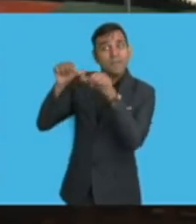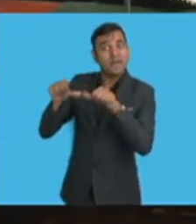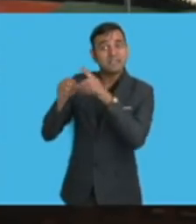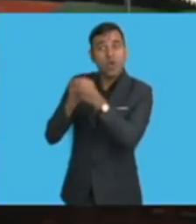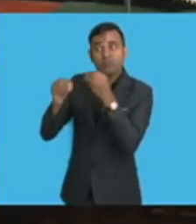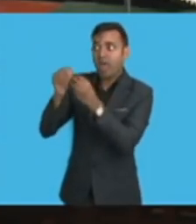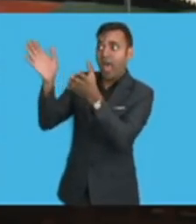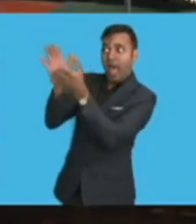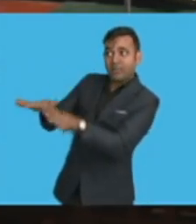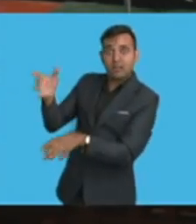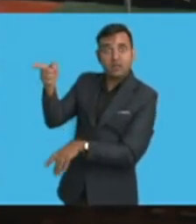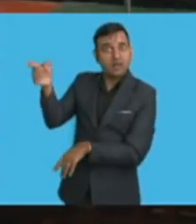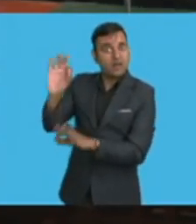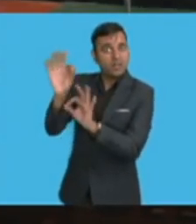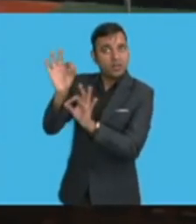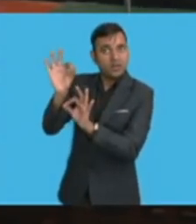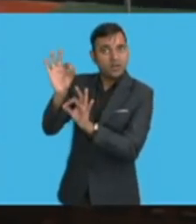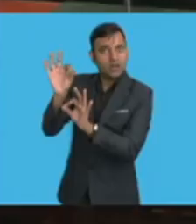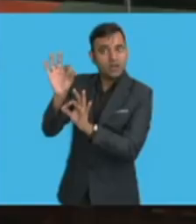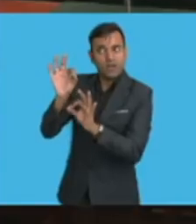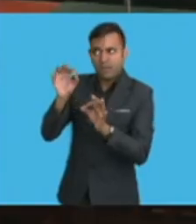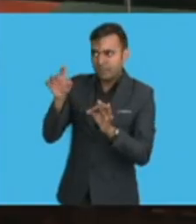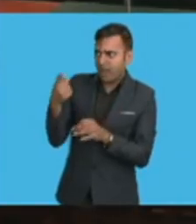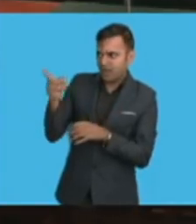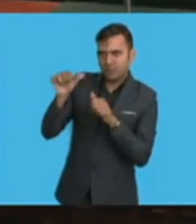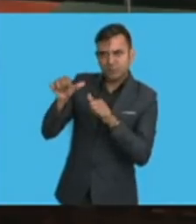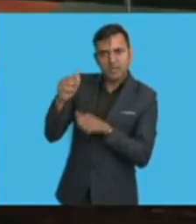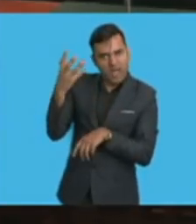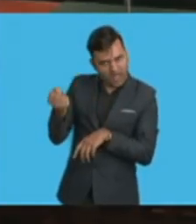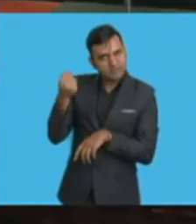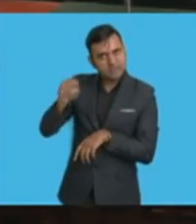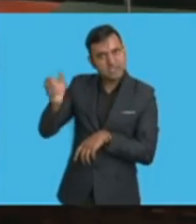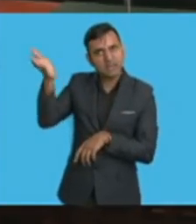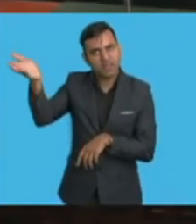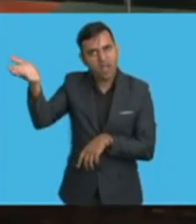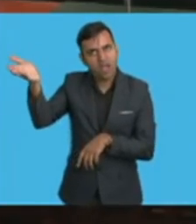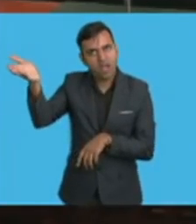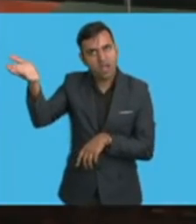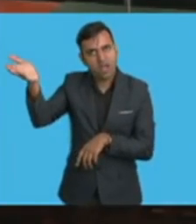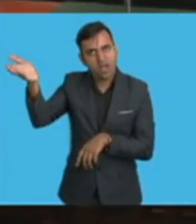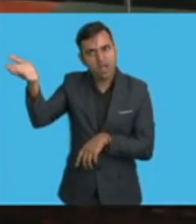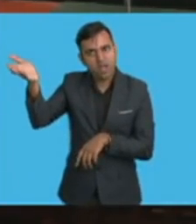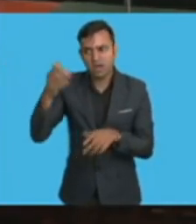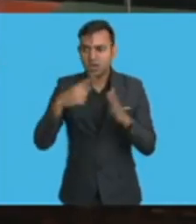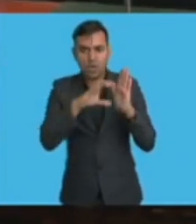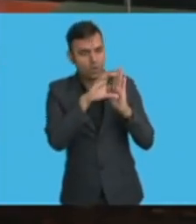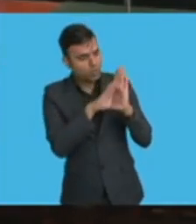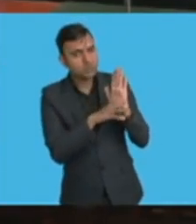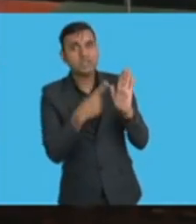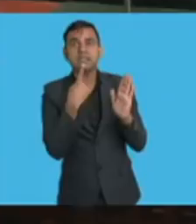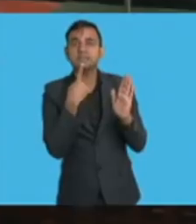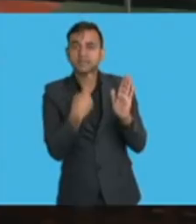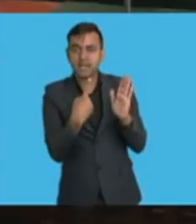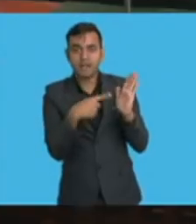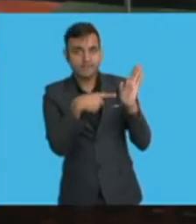our position, Madam Speaker, that we should not be in this position to come